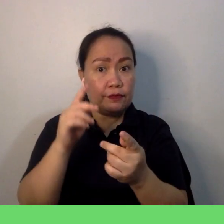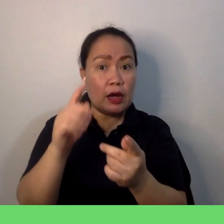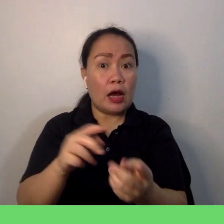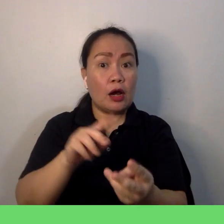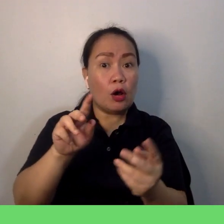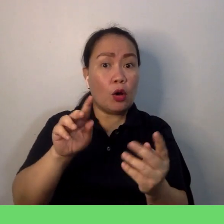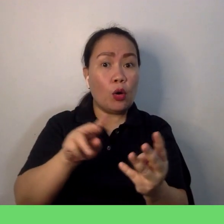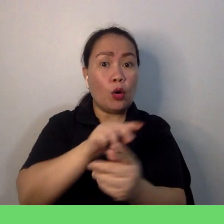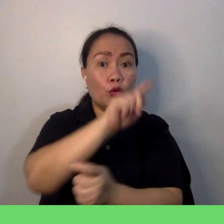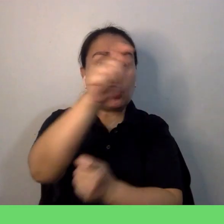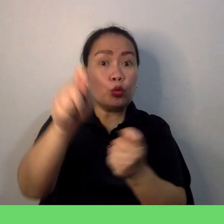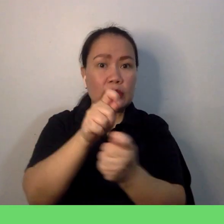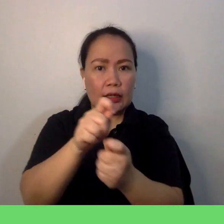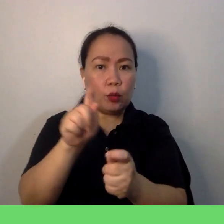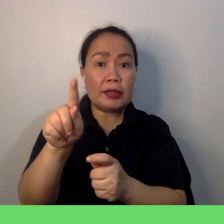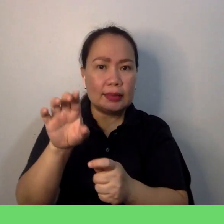data.